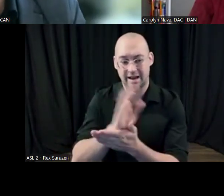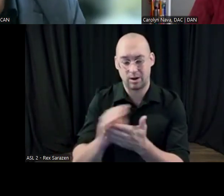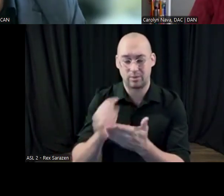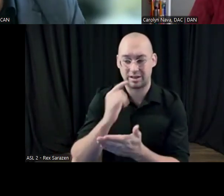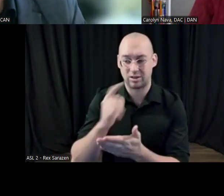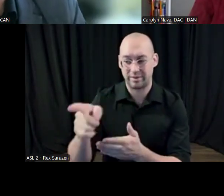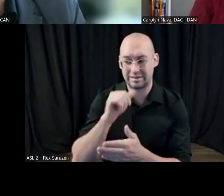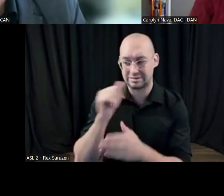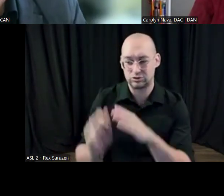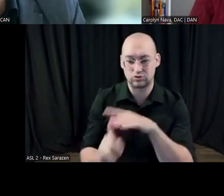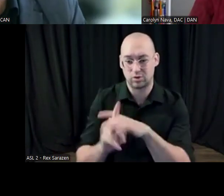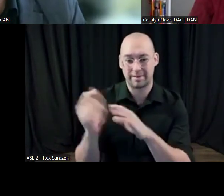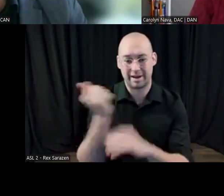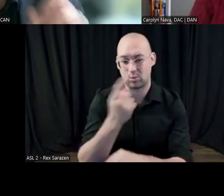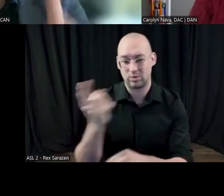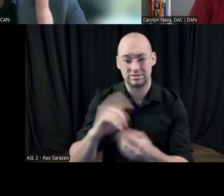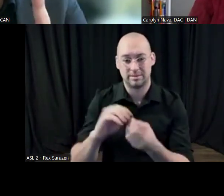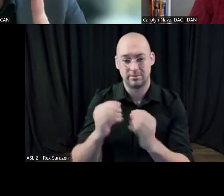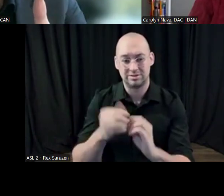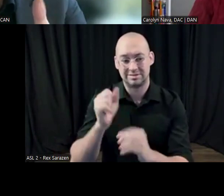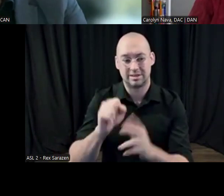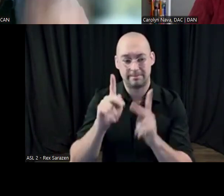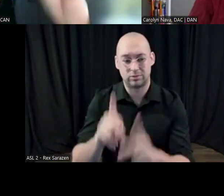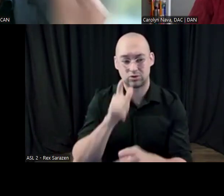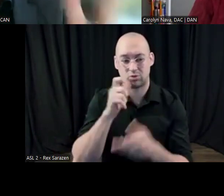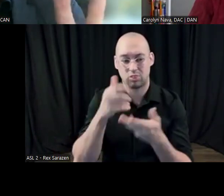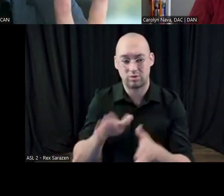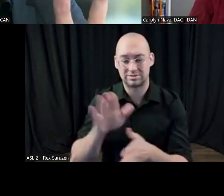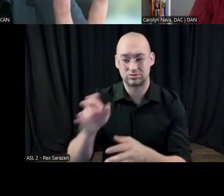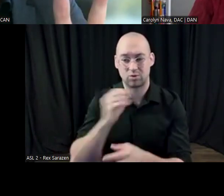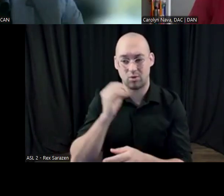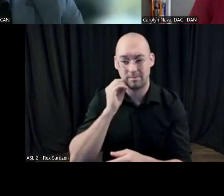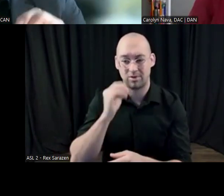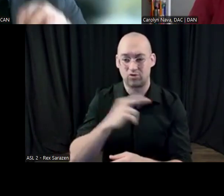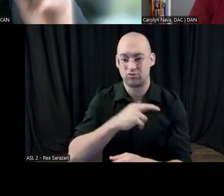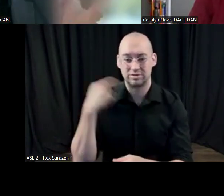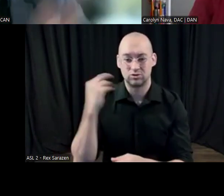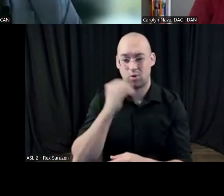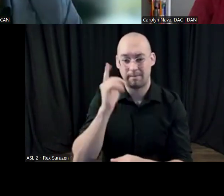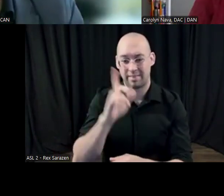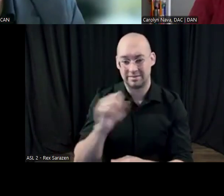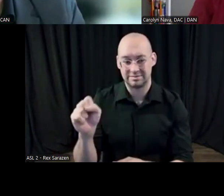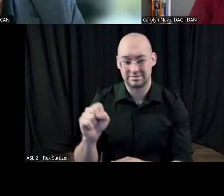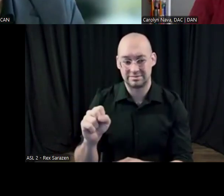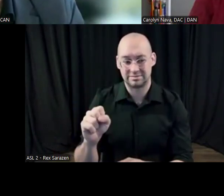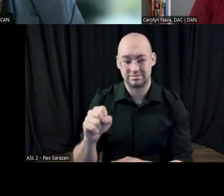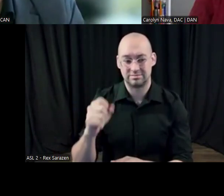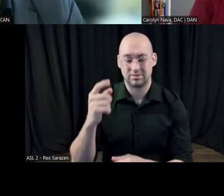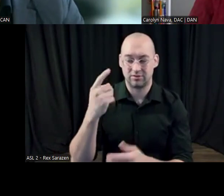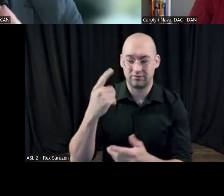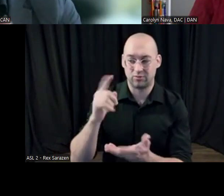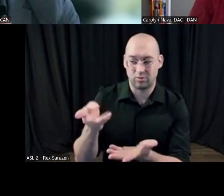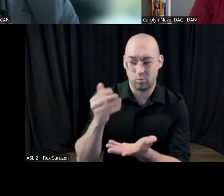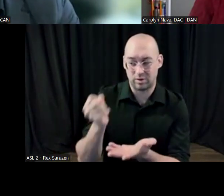up in anyone's numbers as a person who lost his home, who was at risk of being homeless, and for a while was.